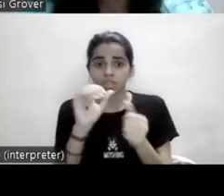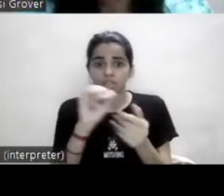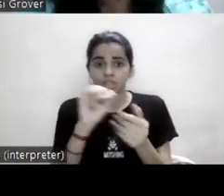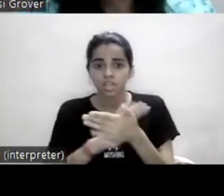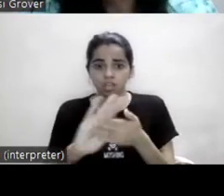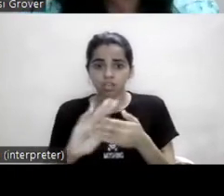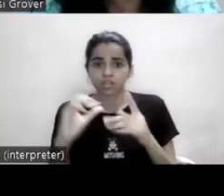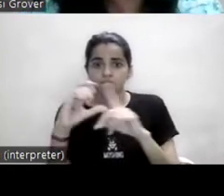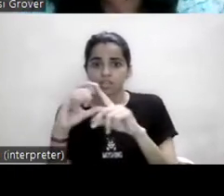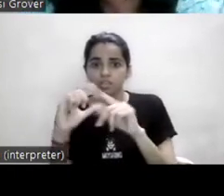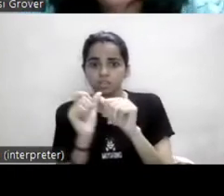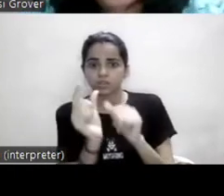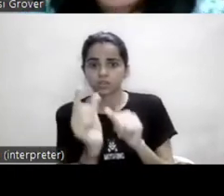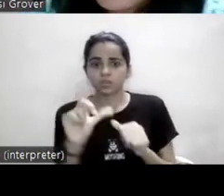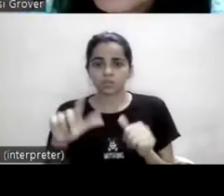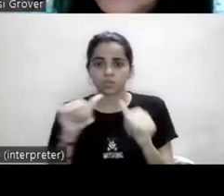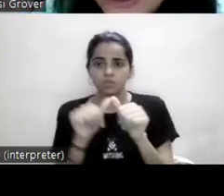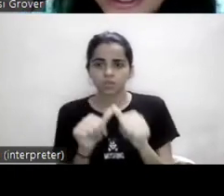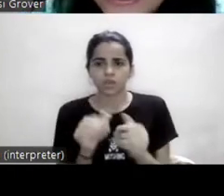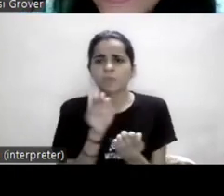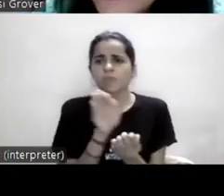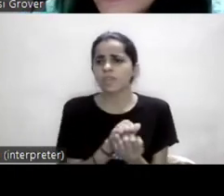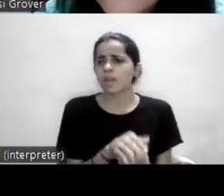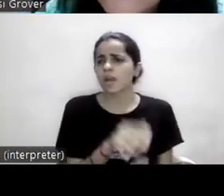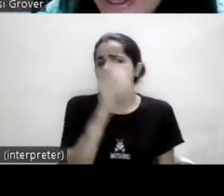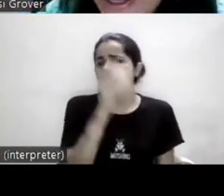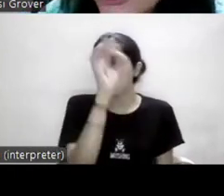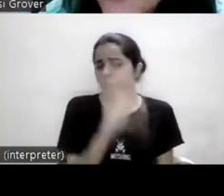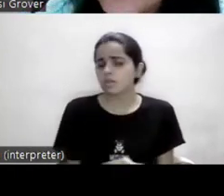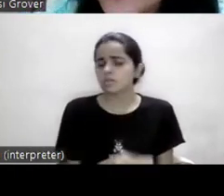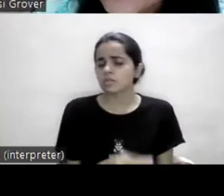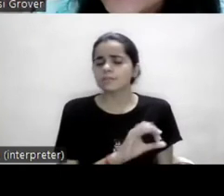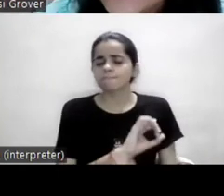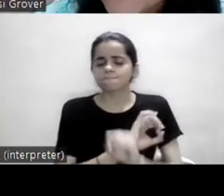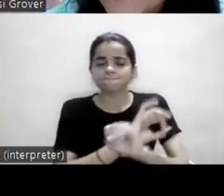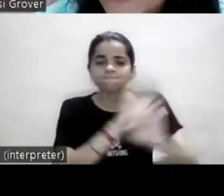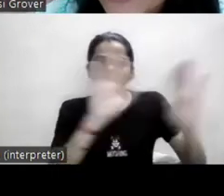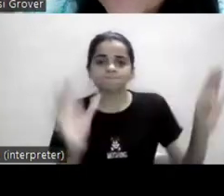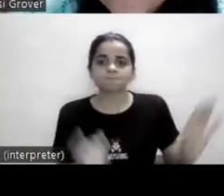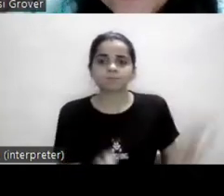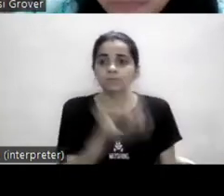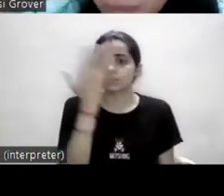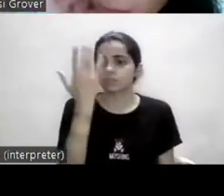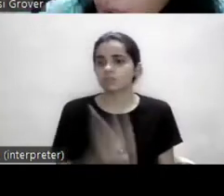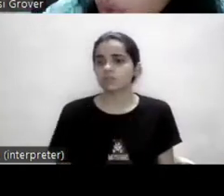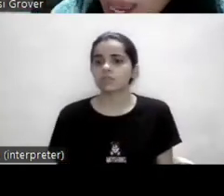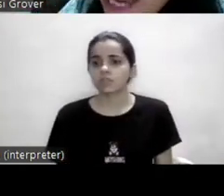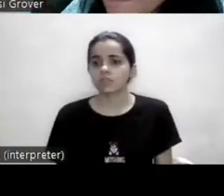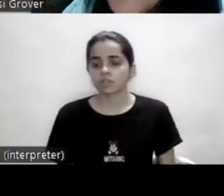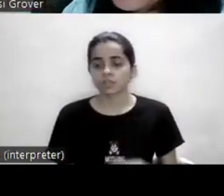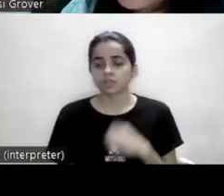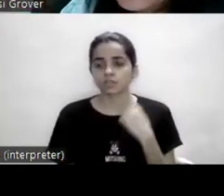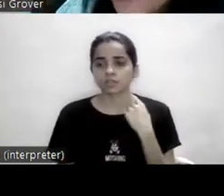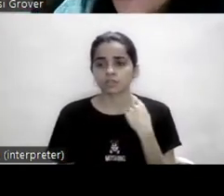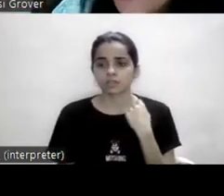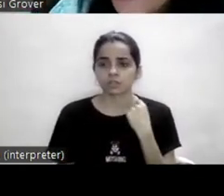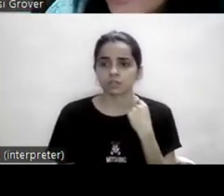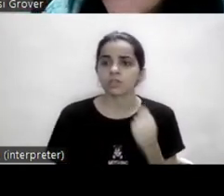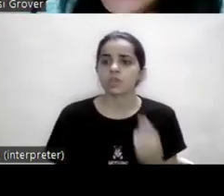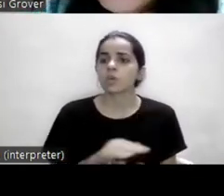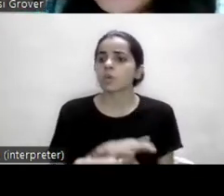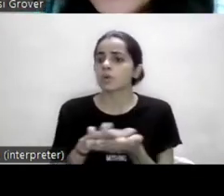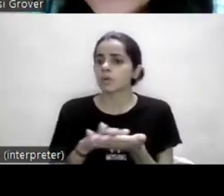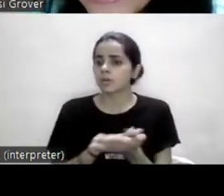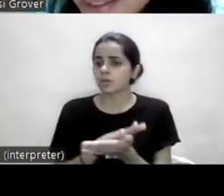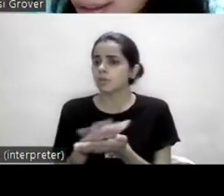the shrine was named as Shahadola's shrine, and why you would see these people who had basically,